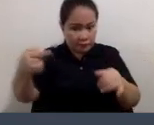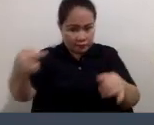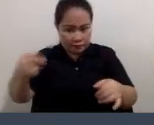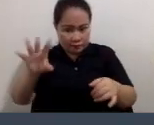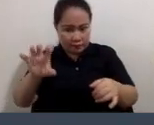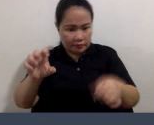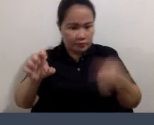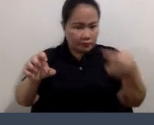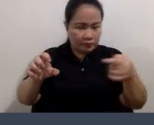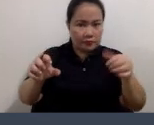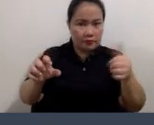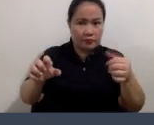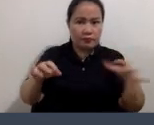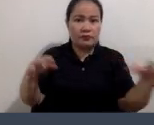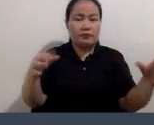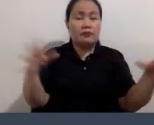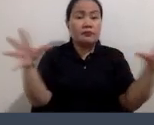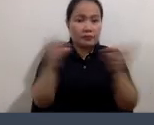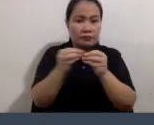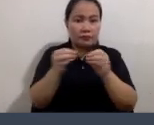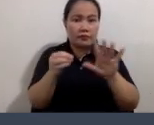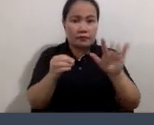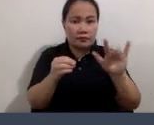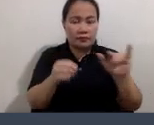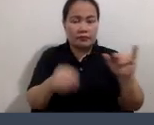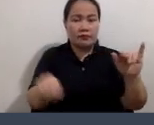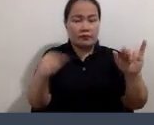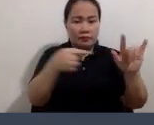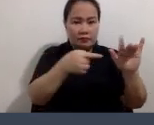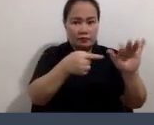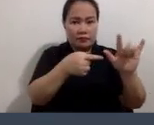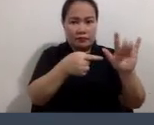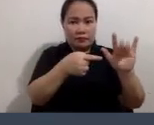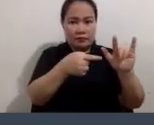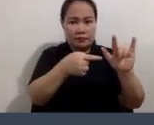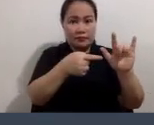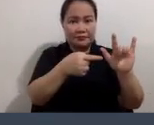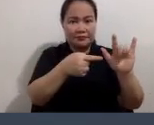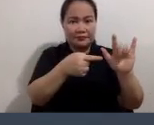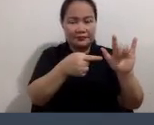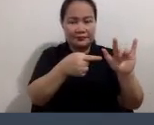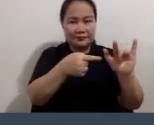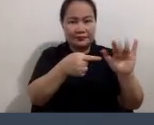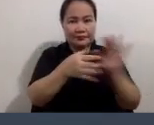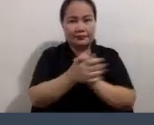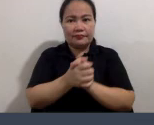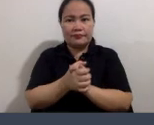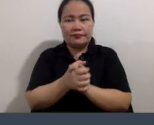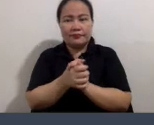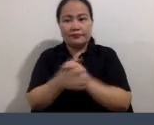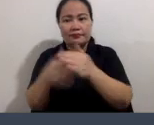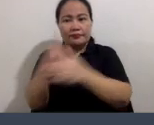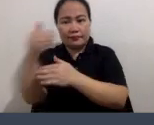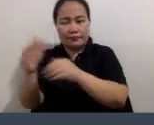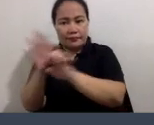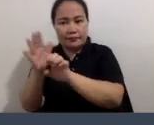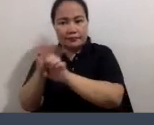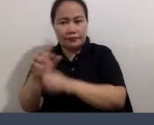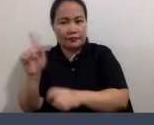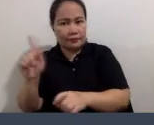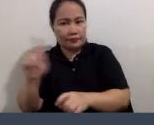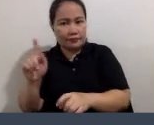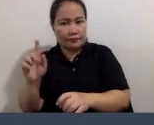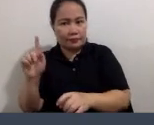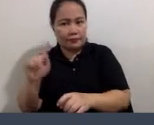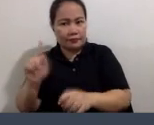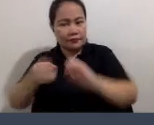you will add. And then keep the common sign, that is negative. So, we will have negative 25. Okay,